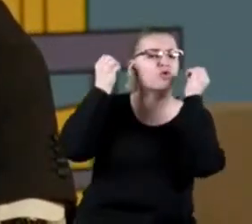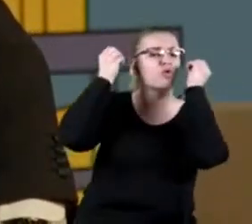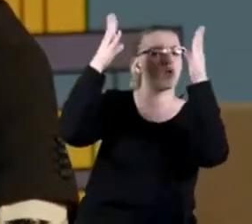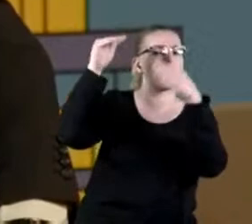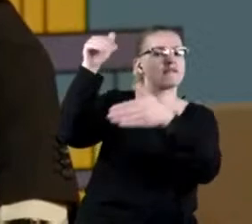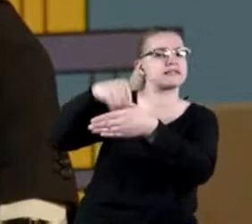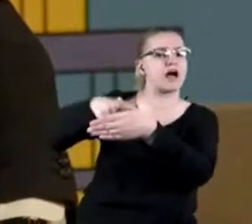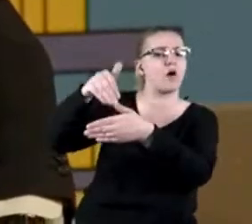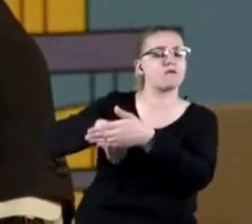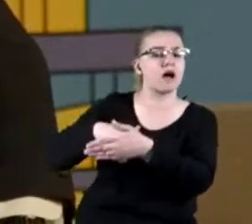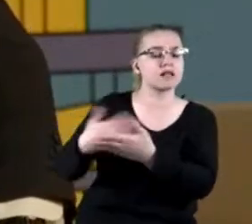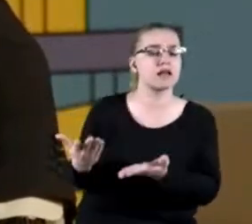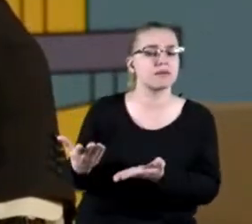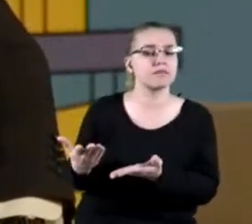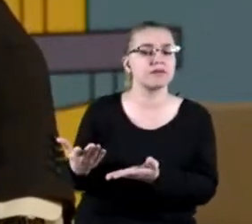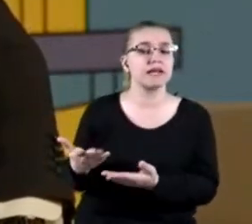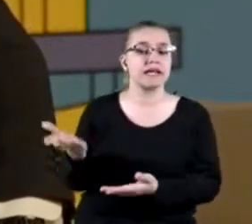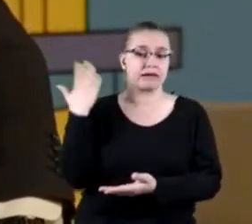and disincentives.